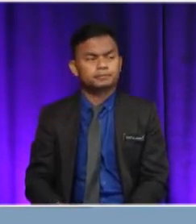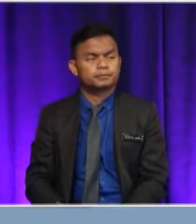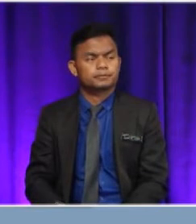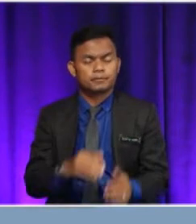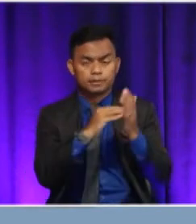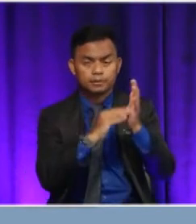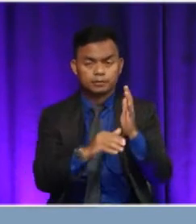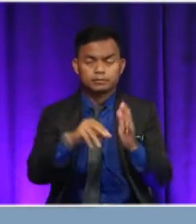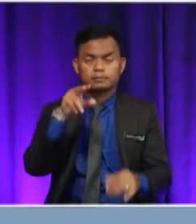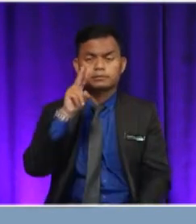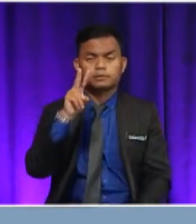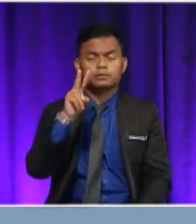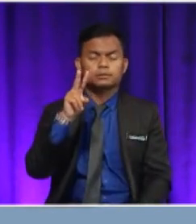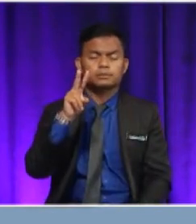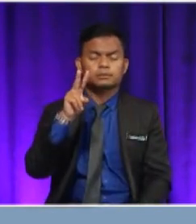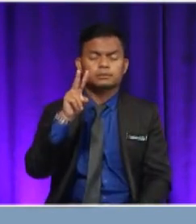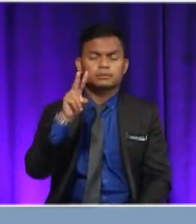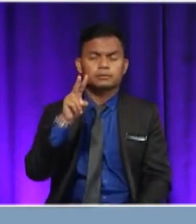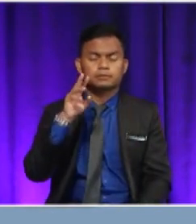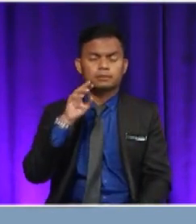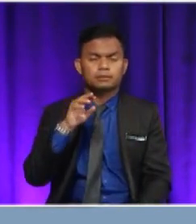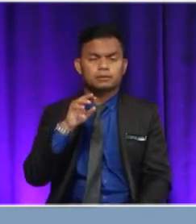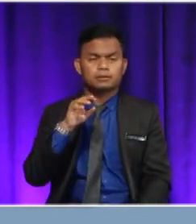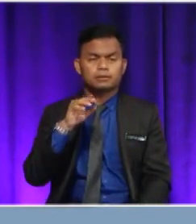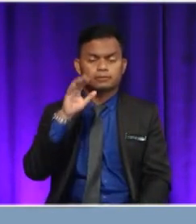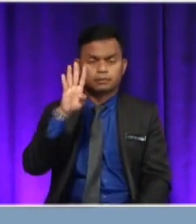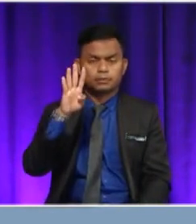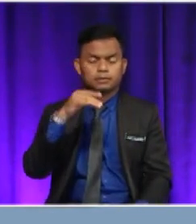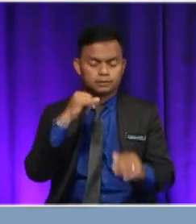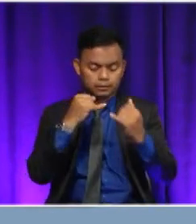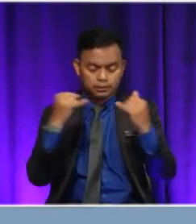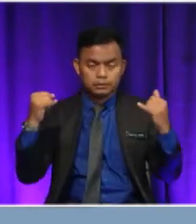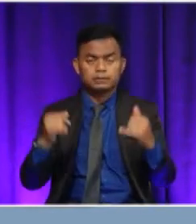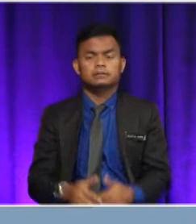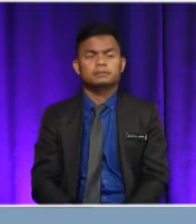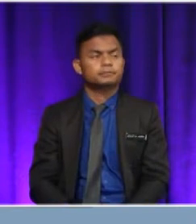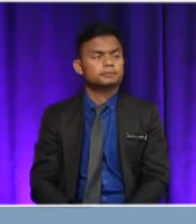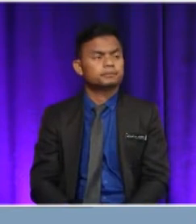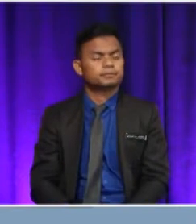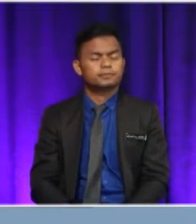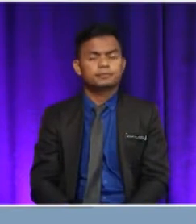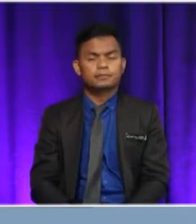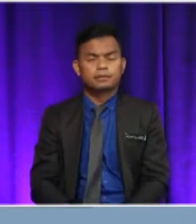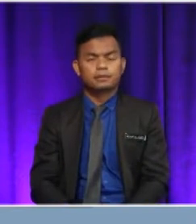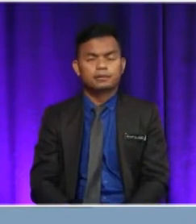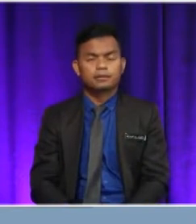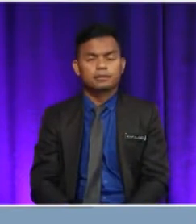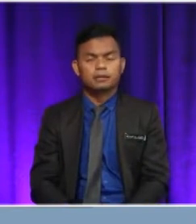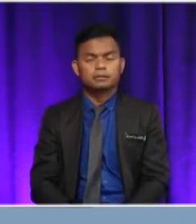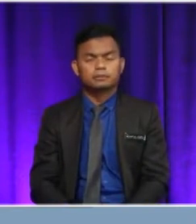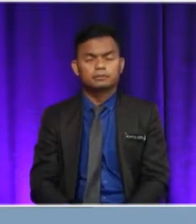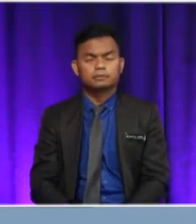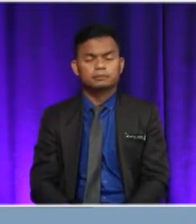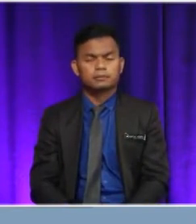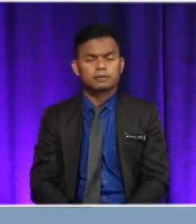it said that, however, by the time he reached the Atlantic Ocean on the other side of the continent, he had been walking